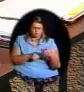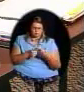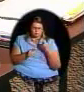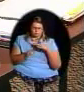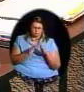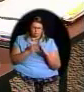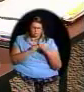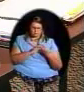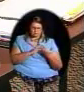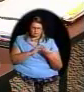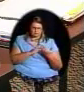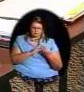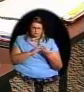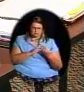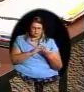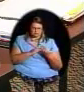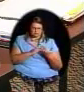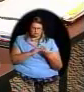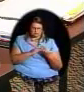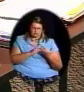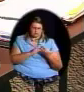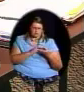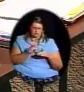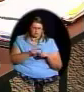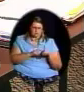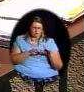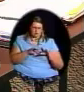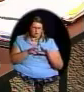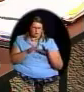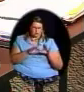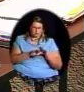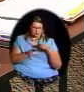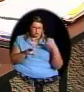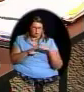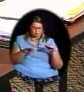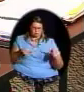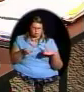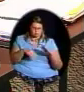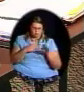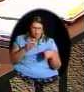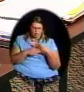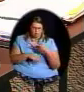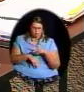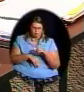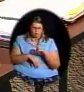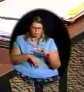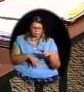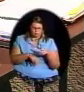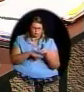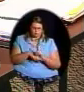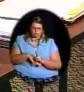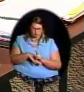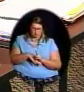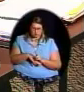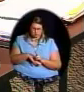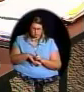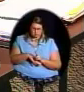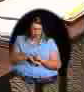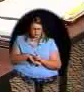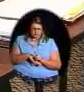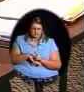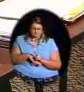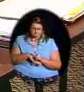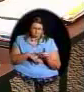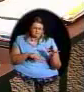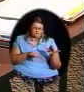on the request, open swims, things like this, all the pools are heavily utilized in the about the same